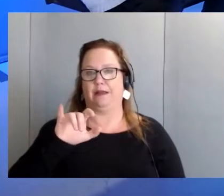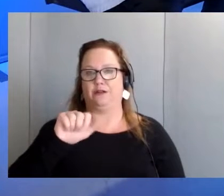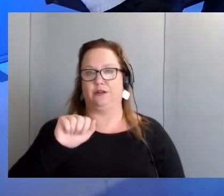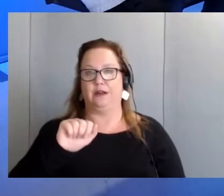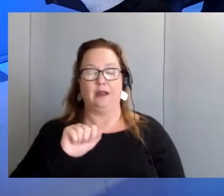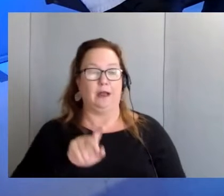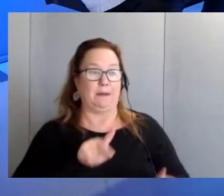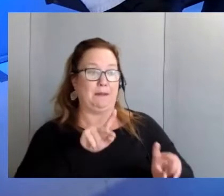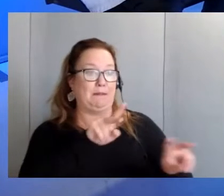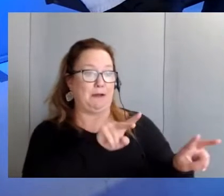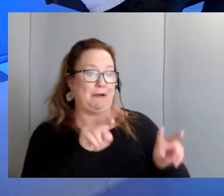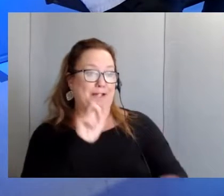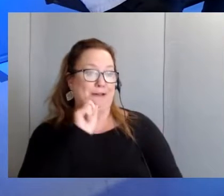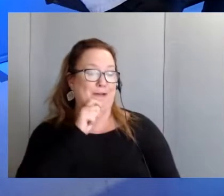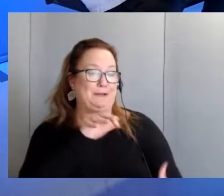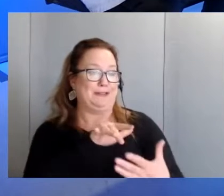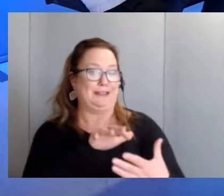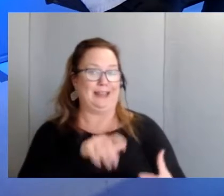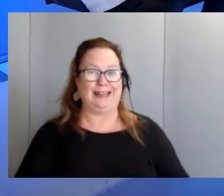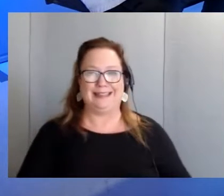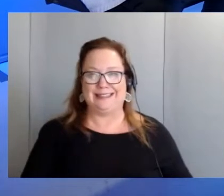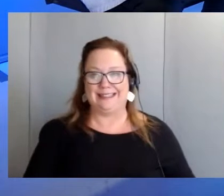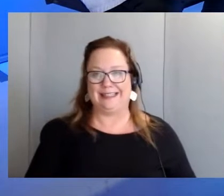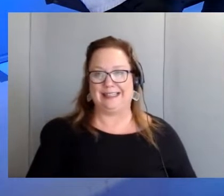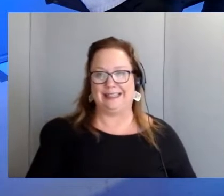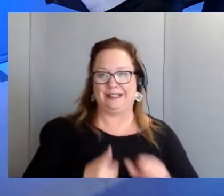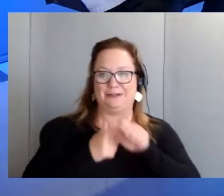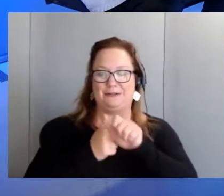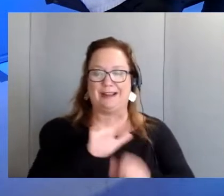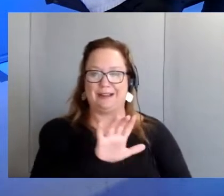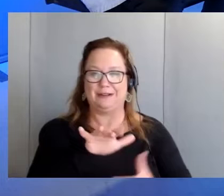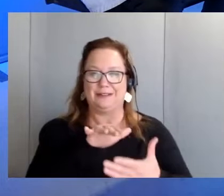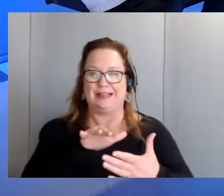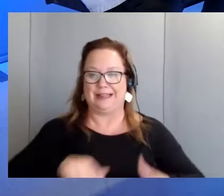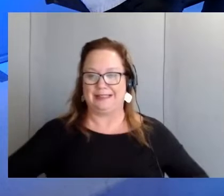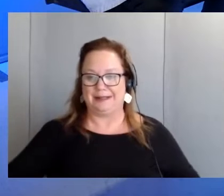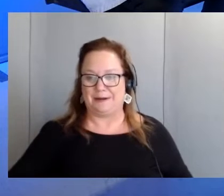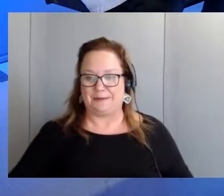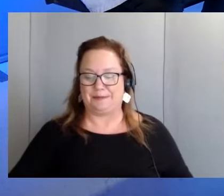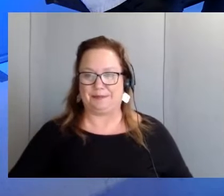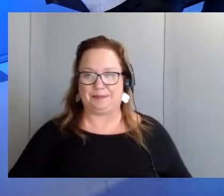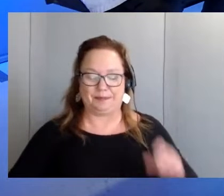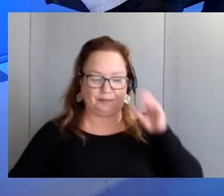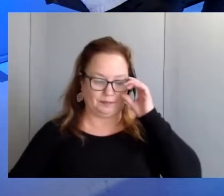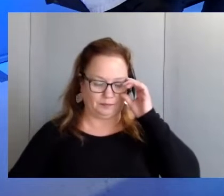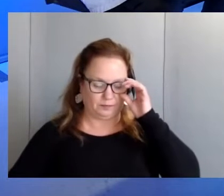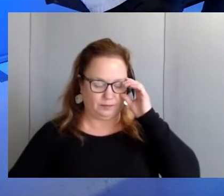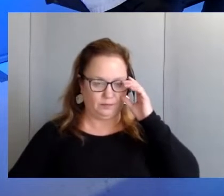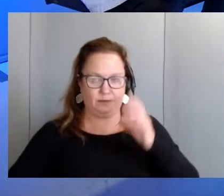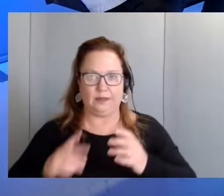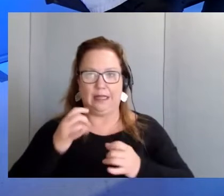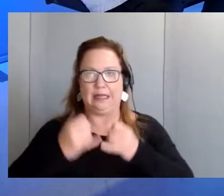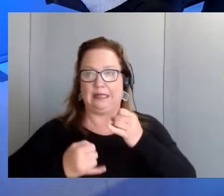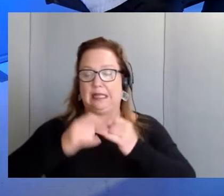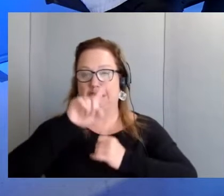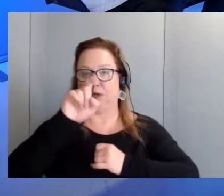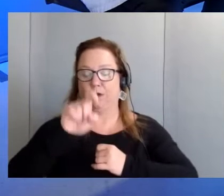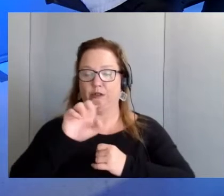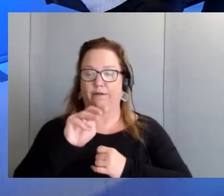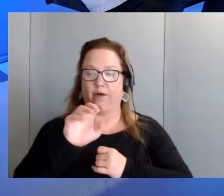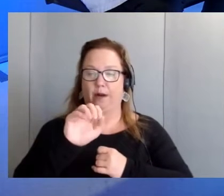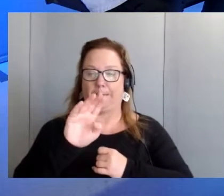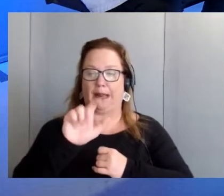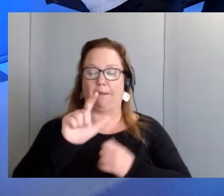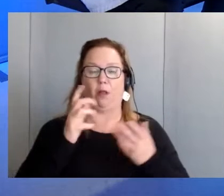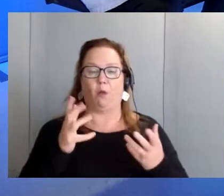so it's great. Got to feel good to know they're tracking you. Okay, so question for both of you. Last question from Mabel, wanting to